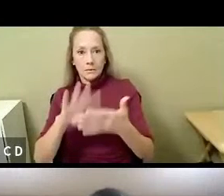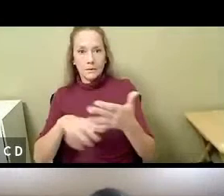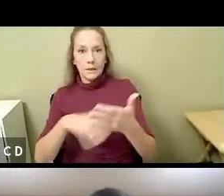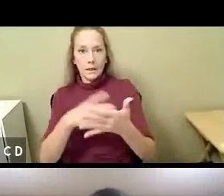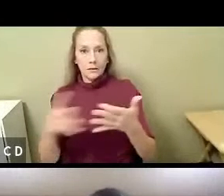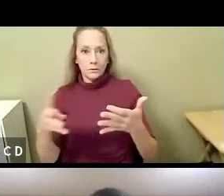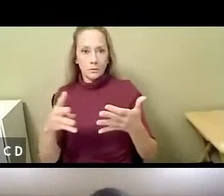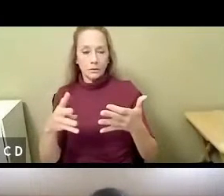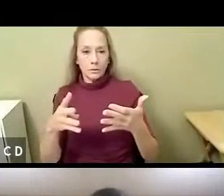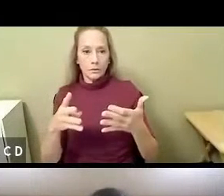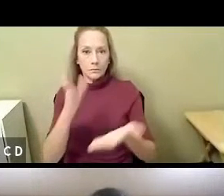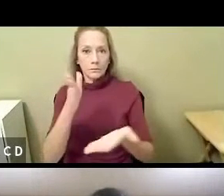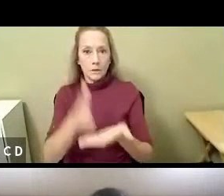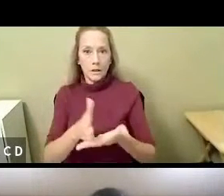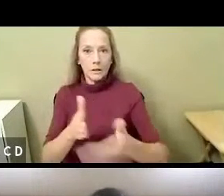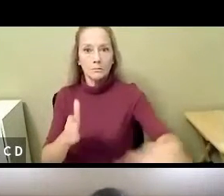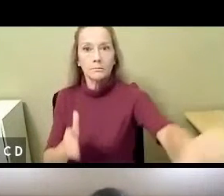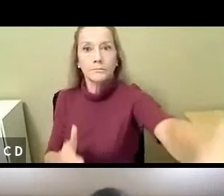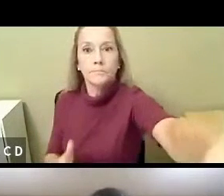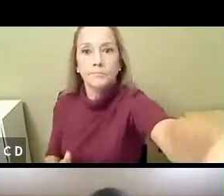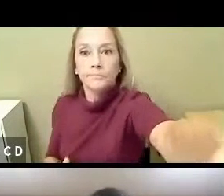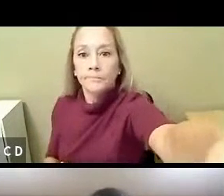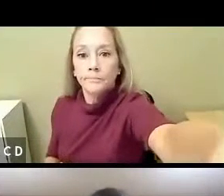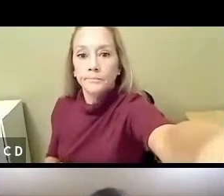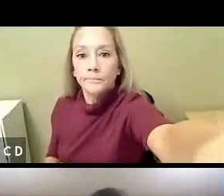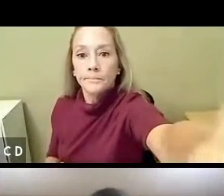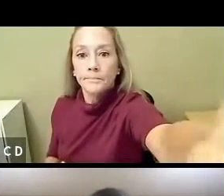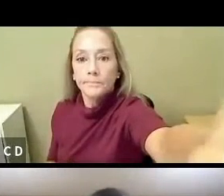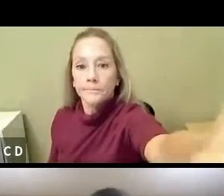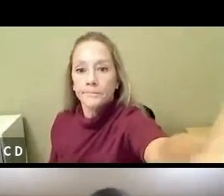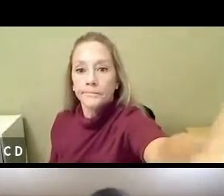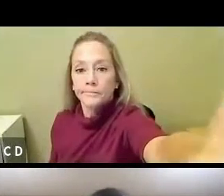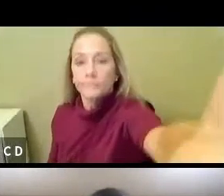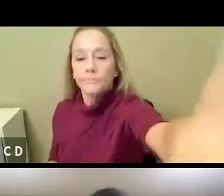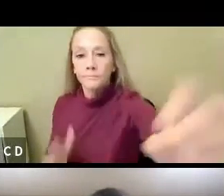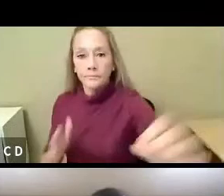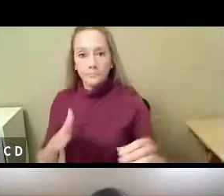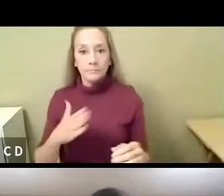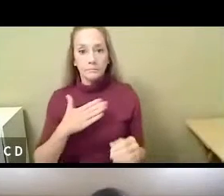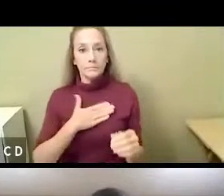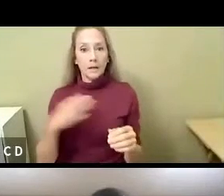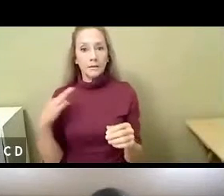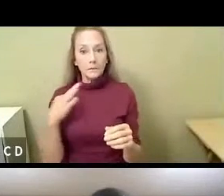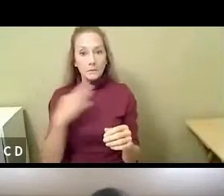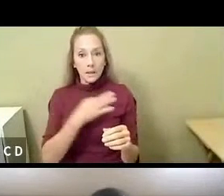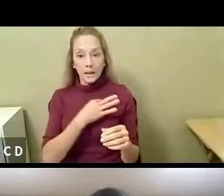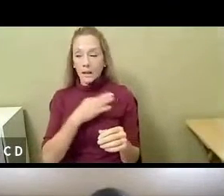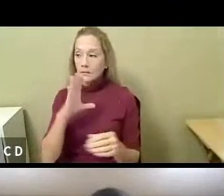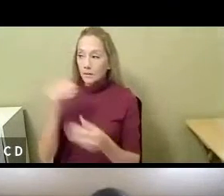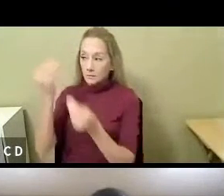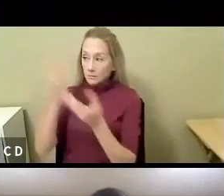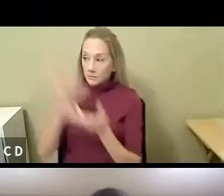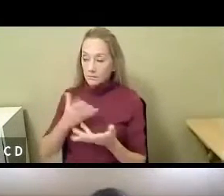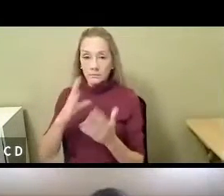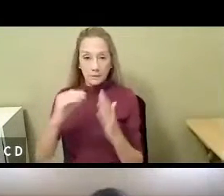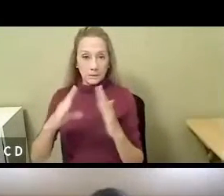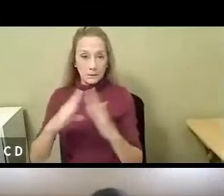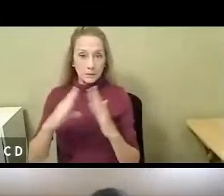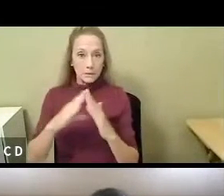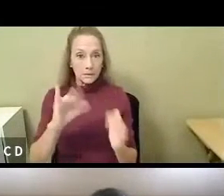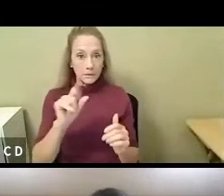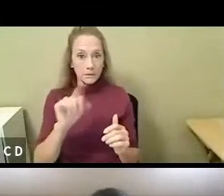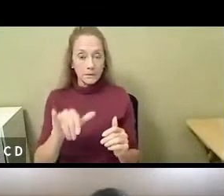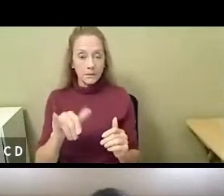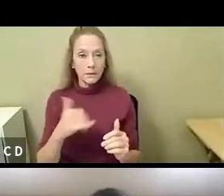or comments from Dr. Buchanan. The report from my staff and mostly the city, we've had